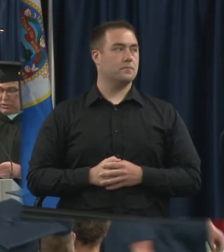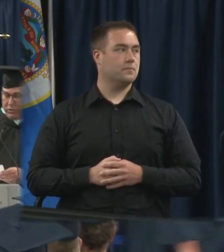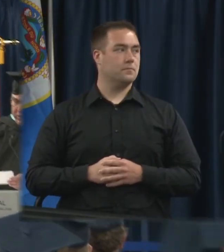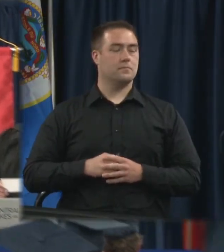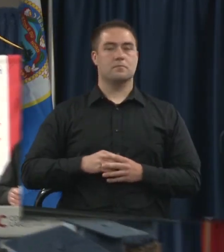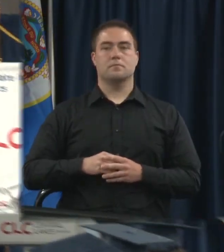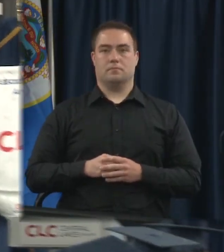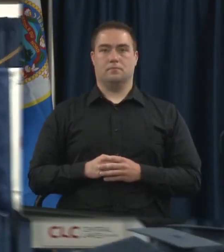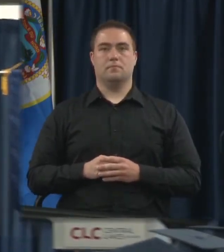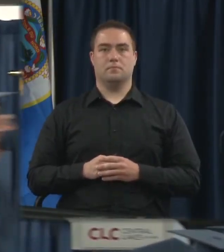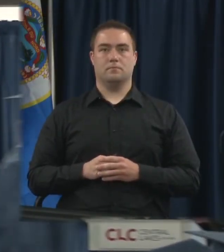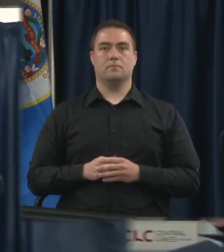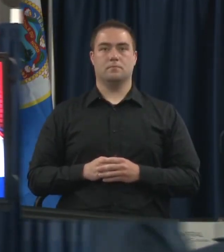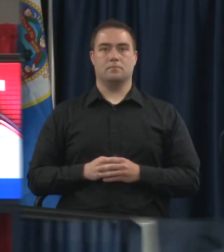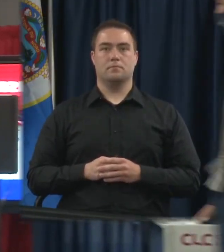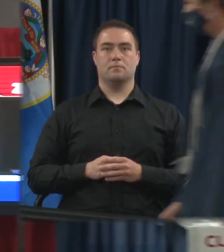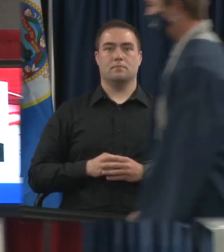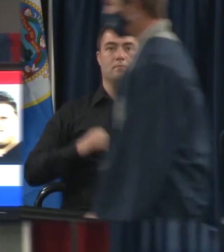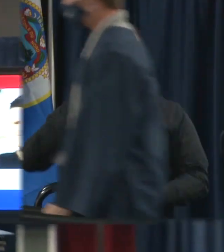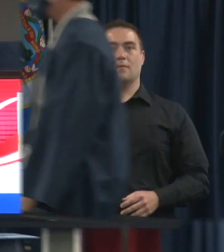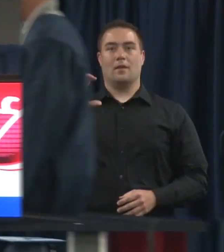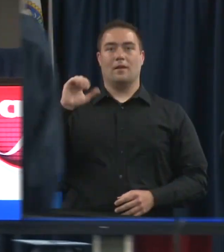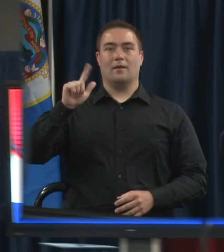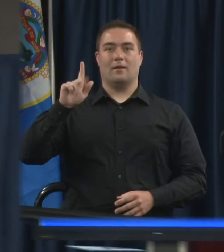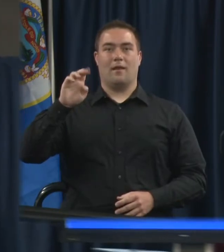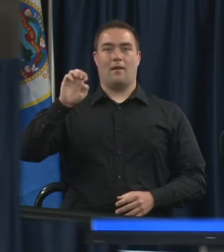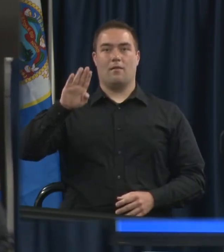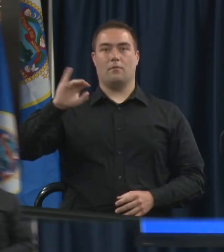Caleb Joseph Klontz.